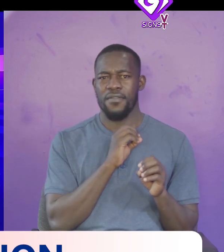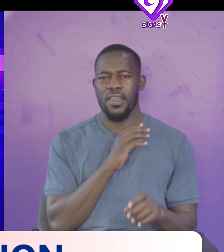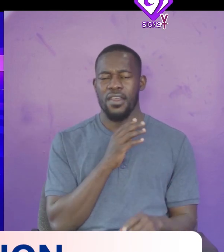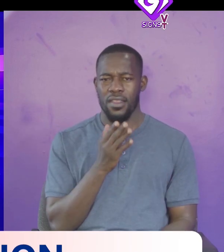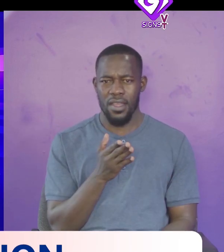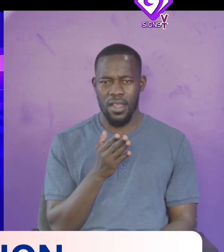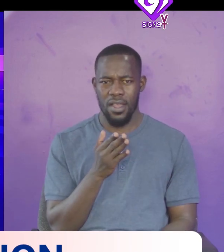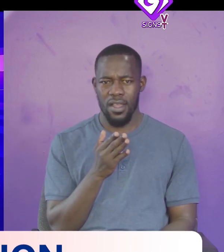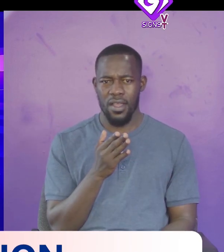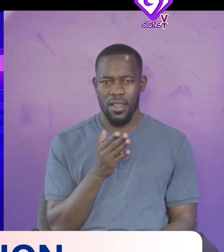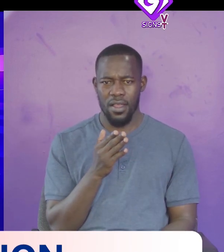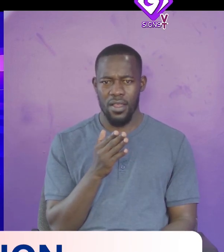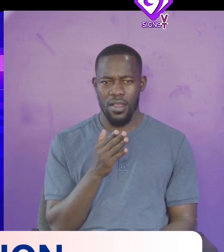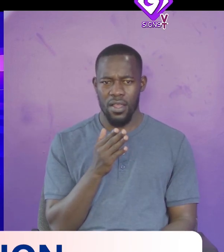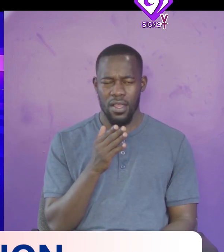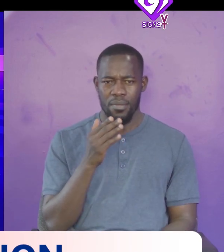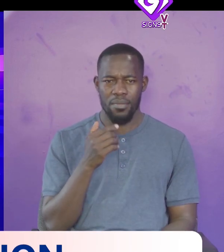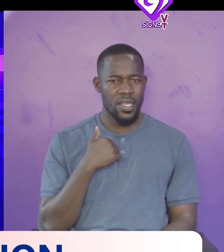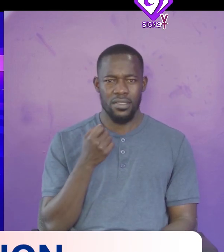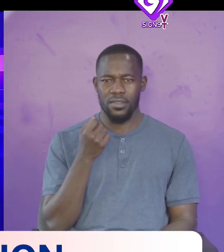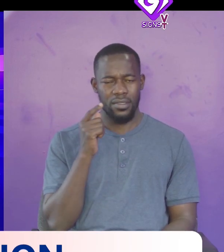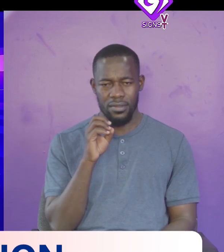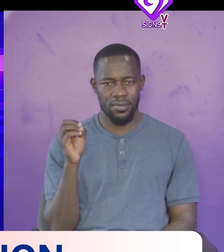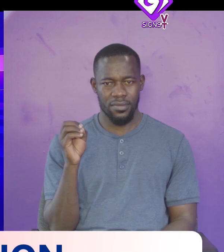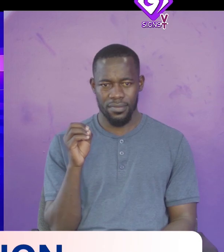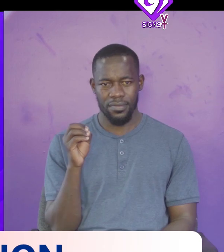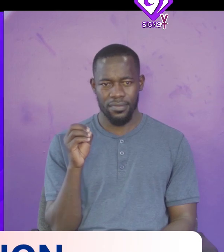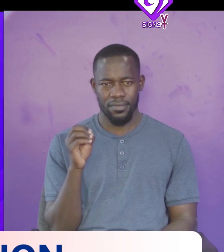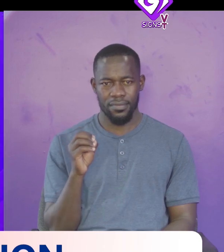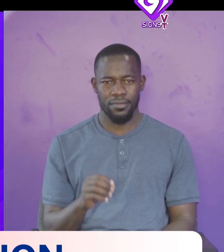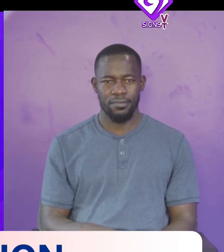panic. Okay. I don't get it. Now,